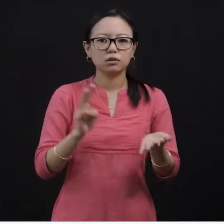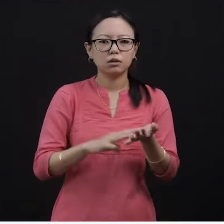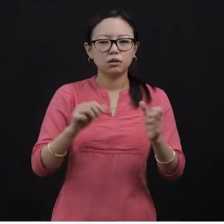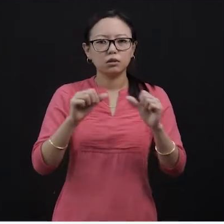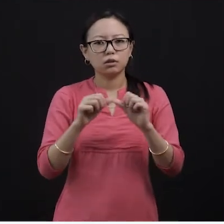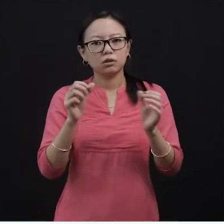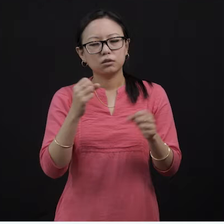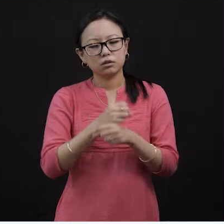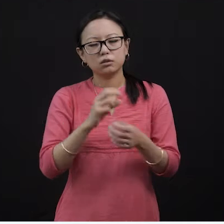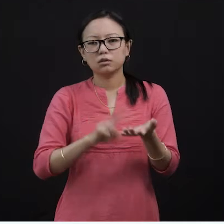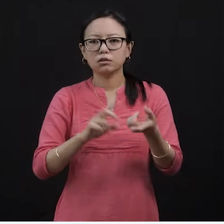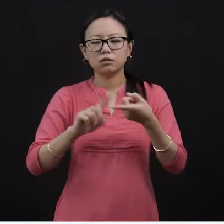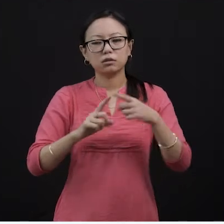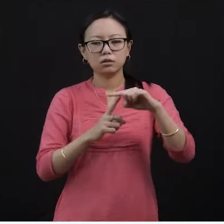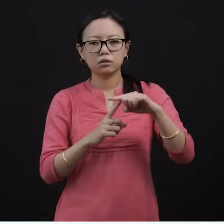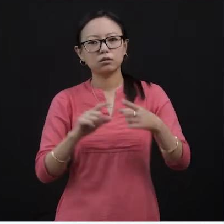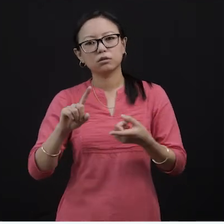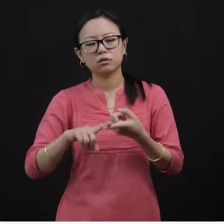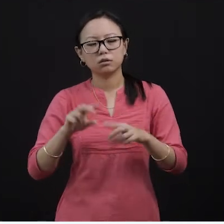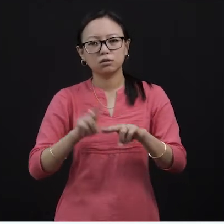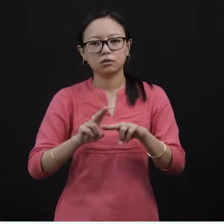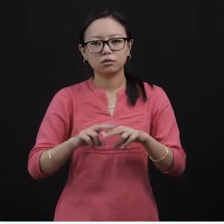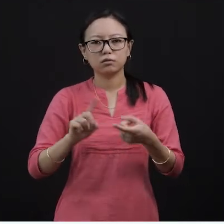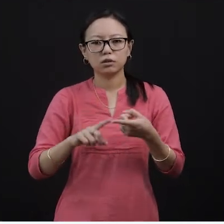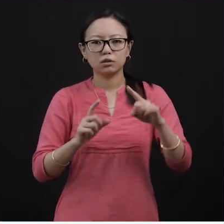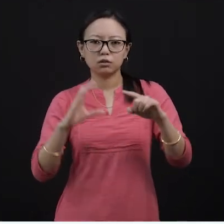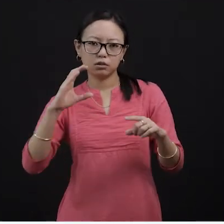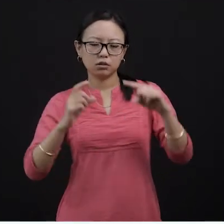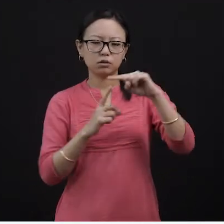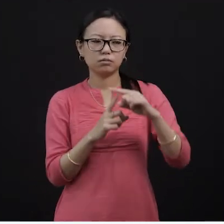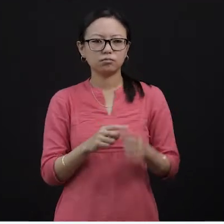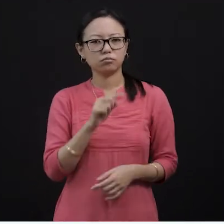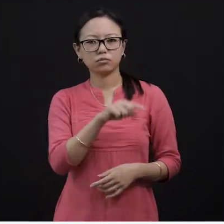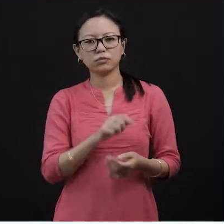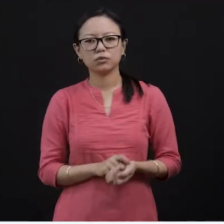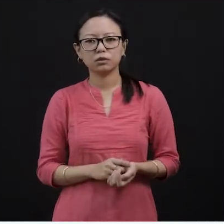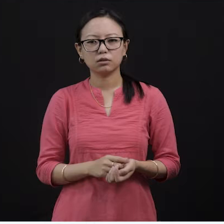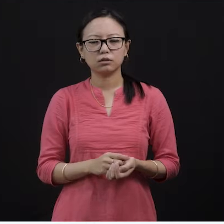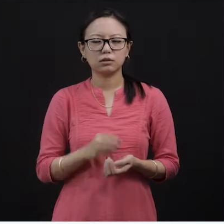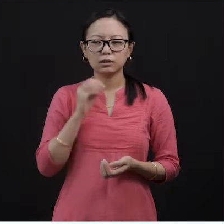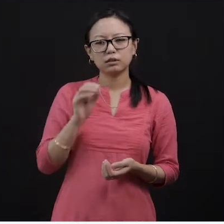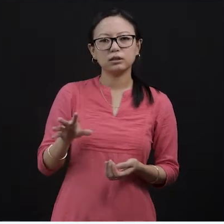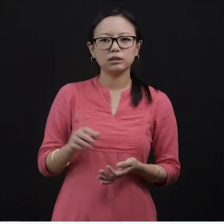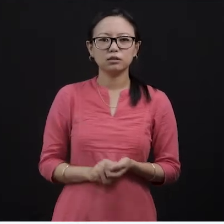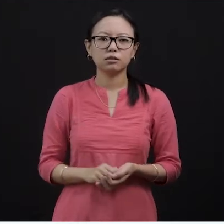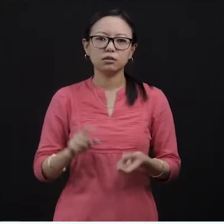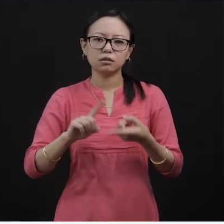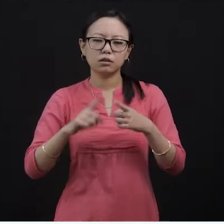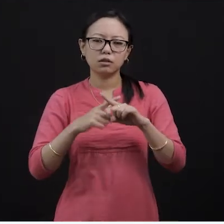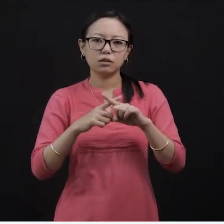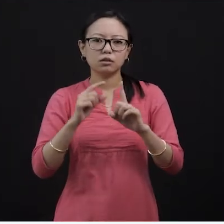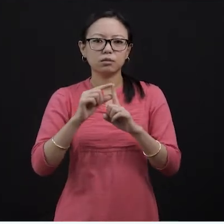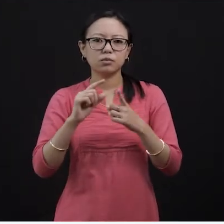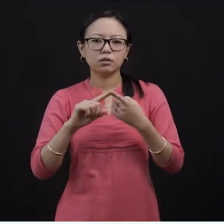home. It is a very simple experiment. And dear students, one trick that I will give